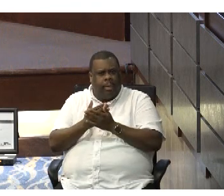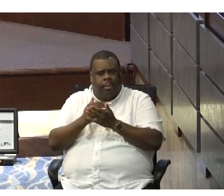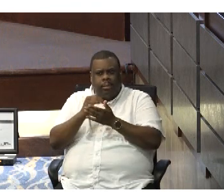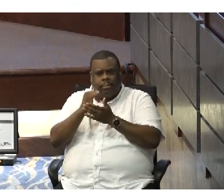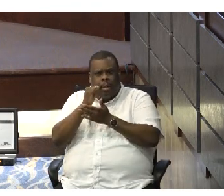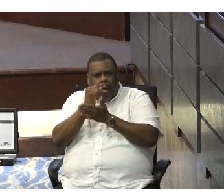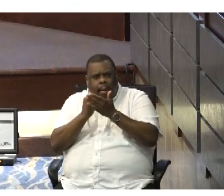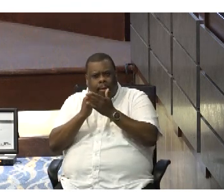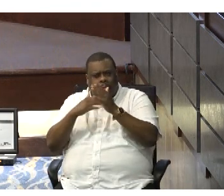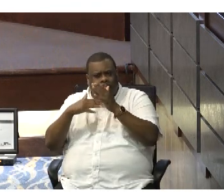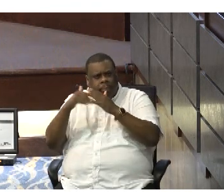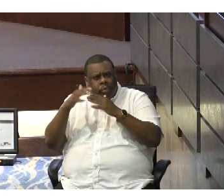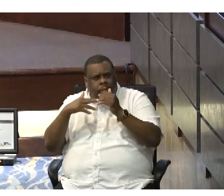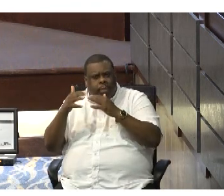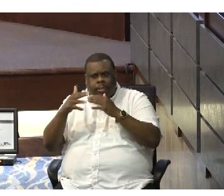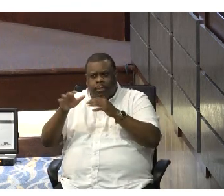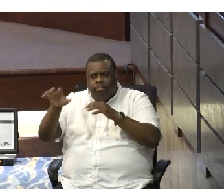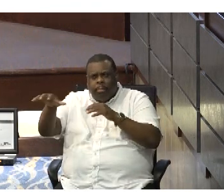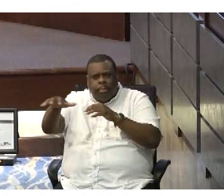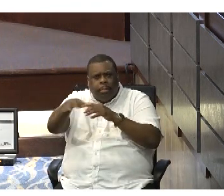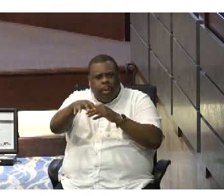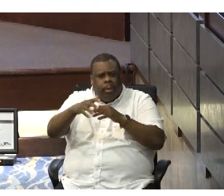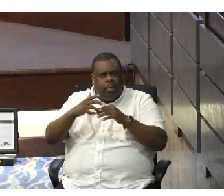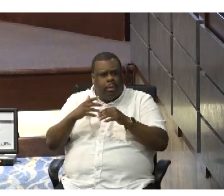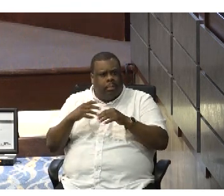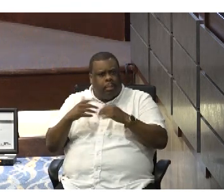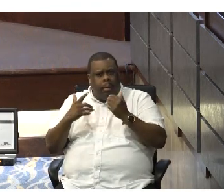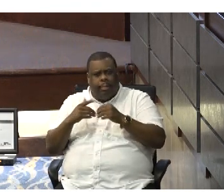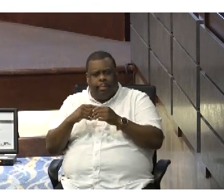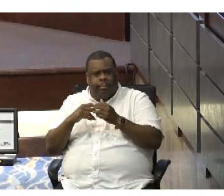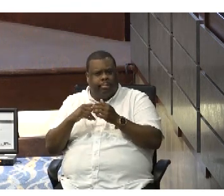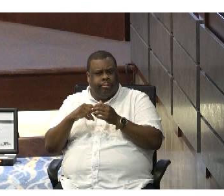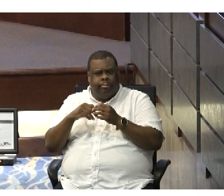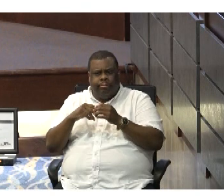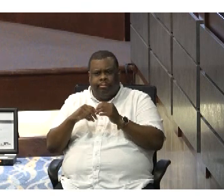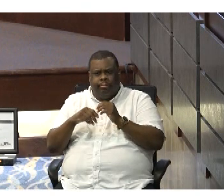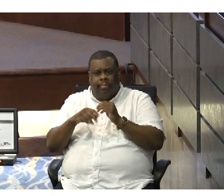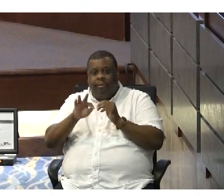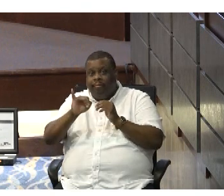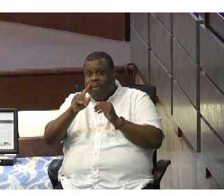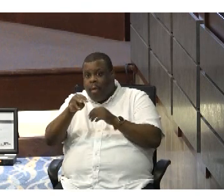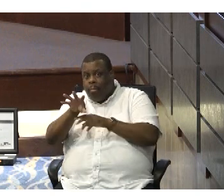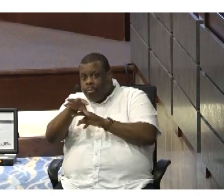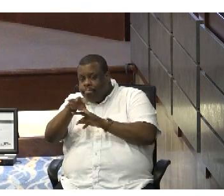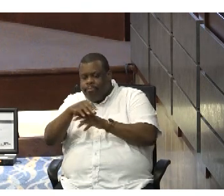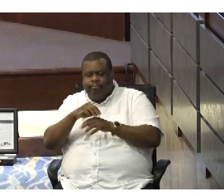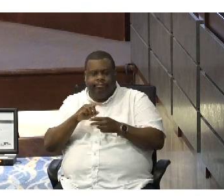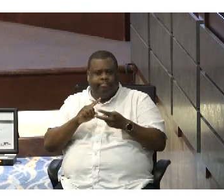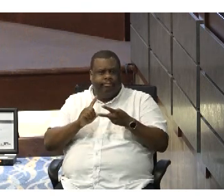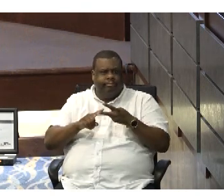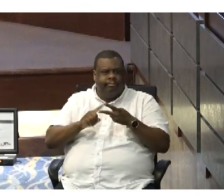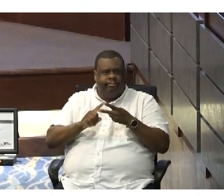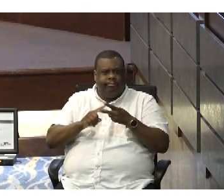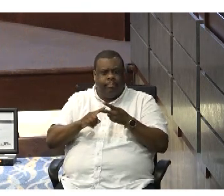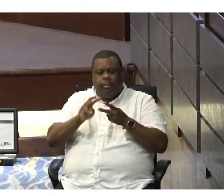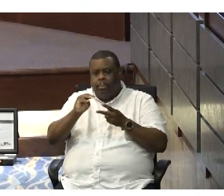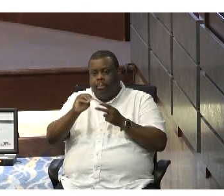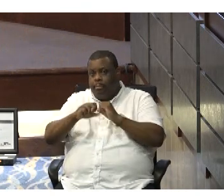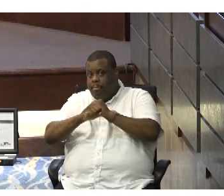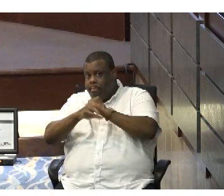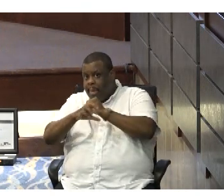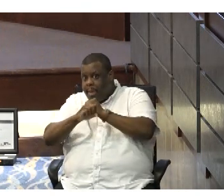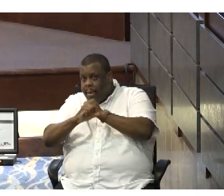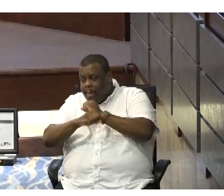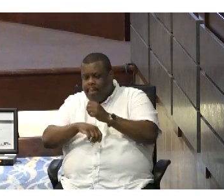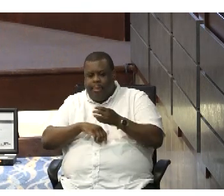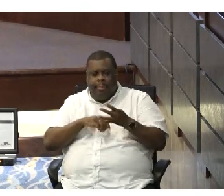but also career pathways in things like technical production, film and digital media, and creates a variety of